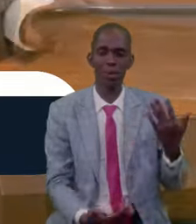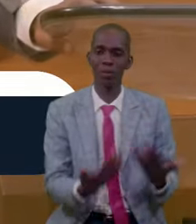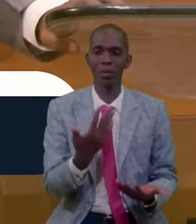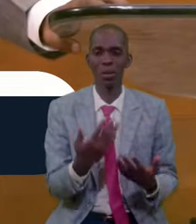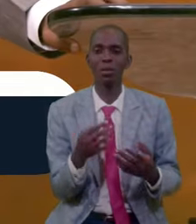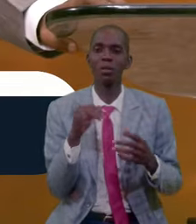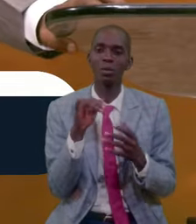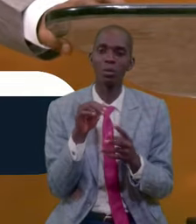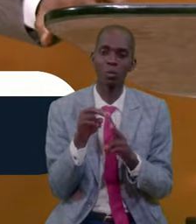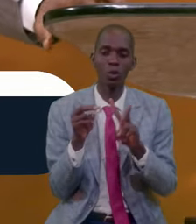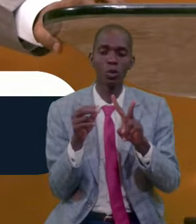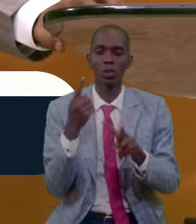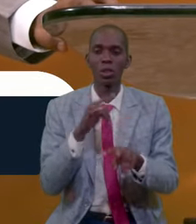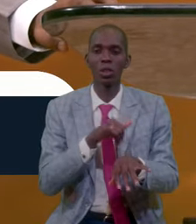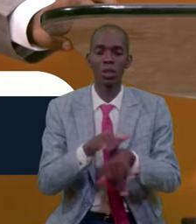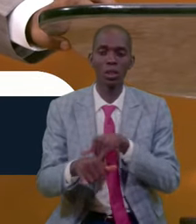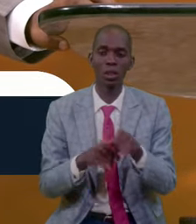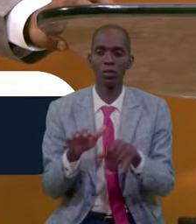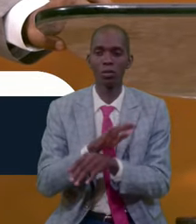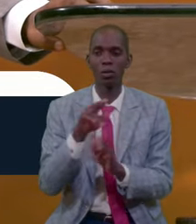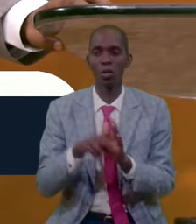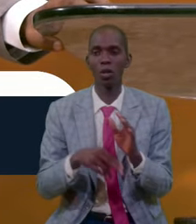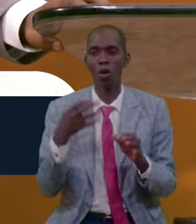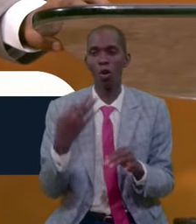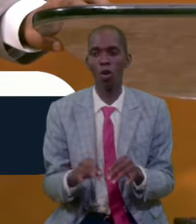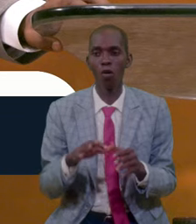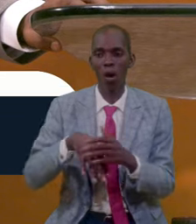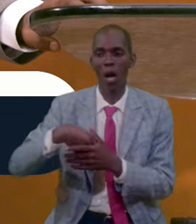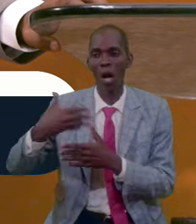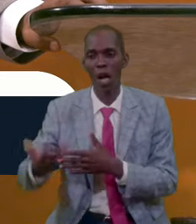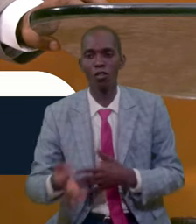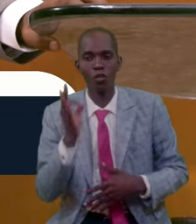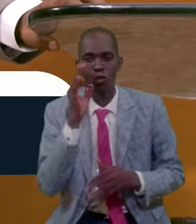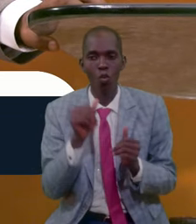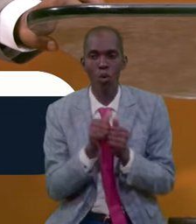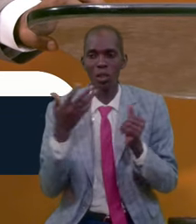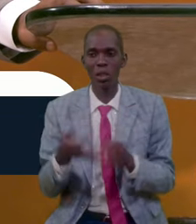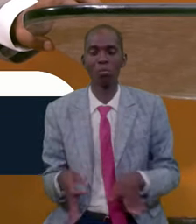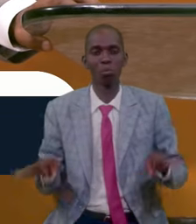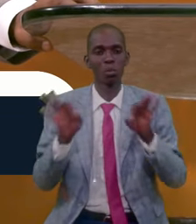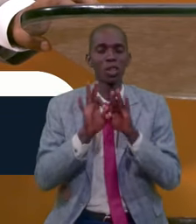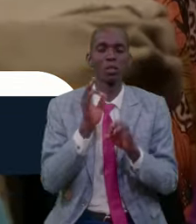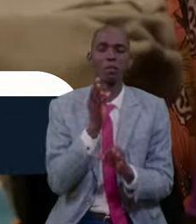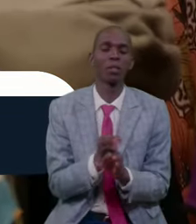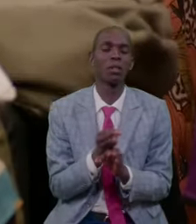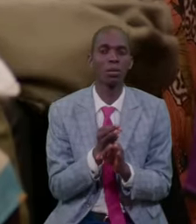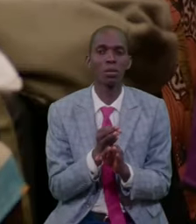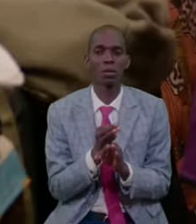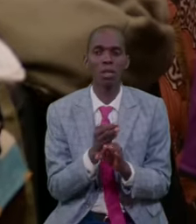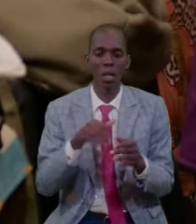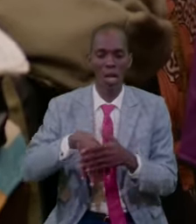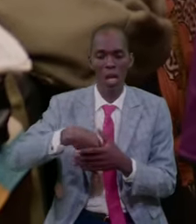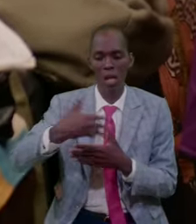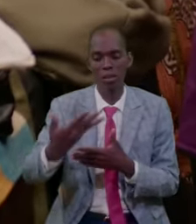of external fruit without essential faith. Fruit,